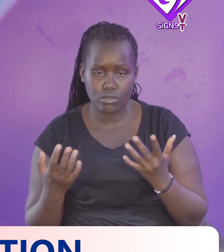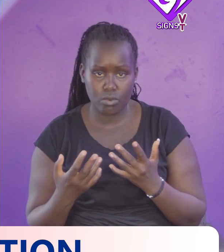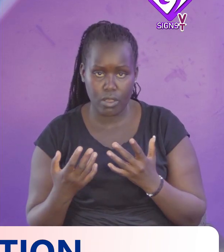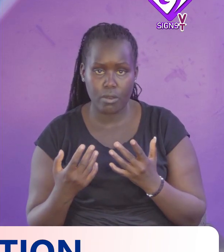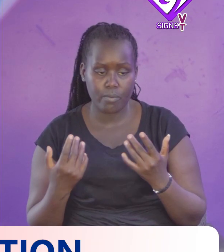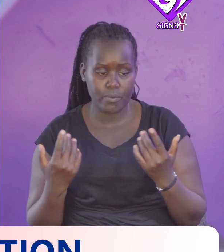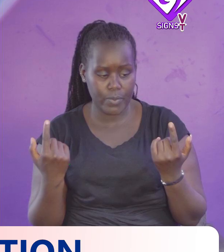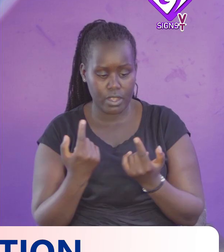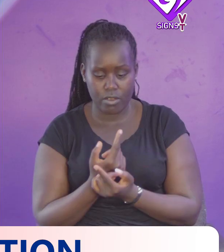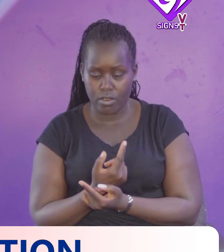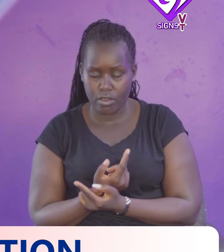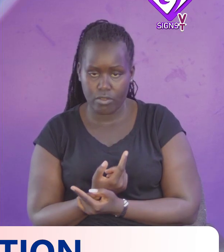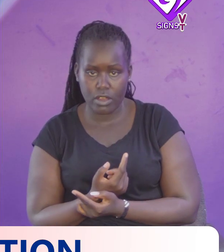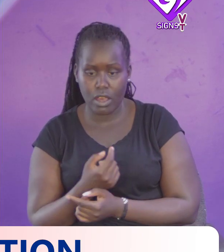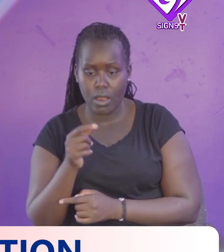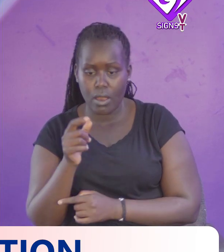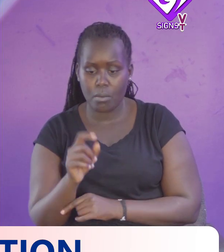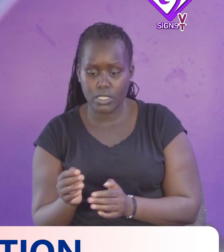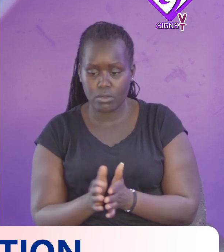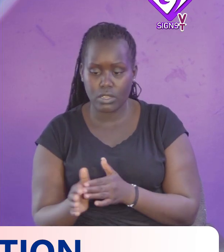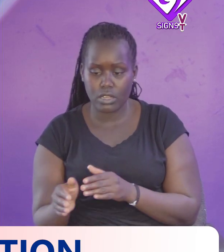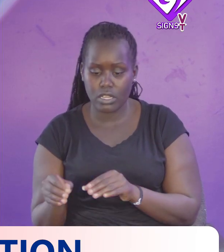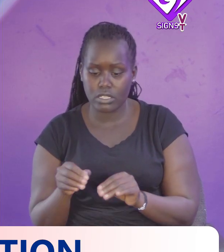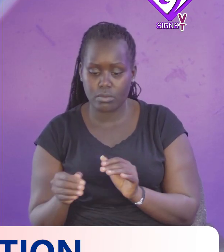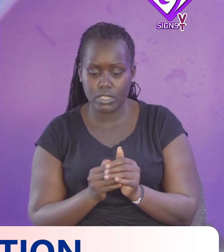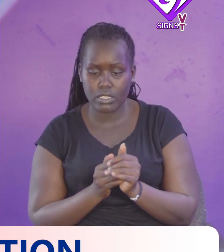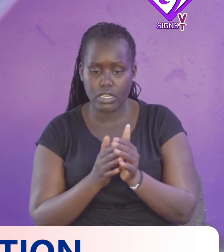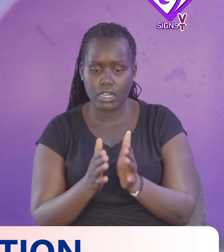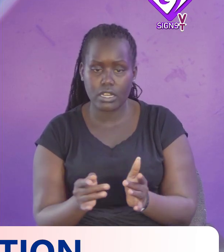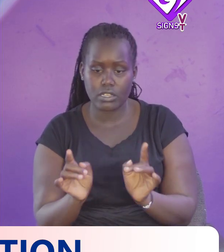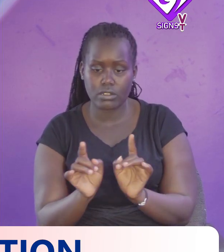various persons with disabilities, leaders, and